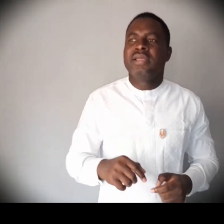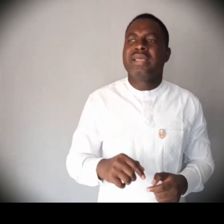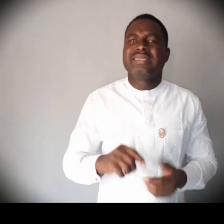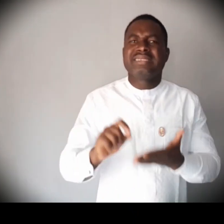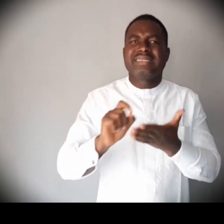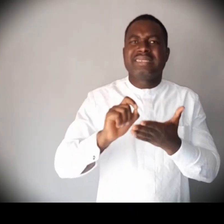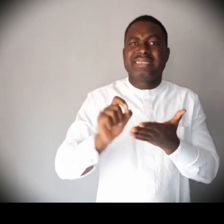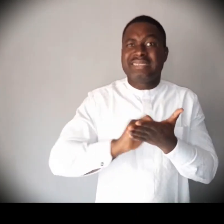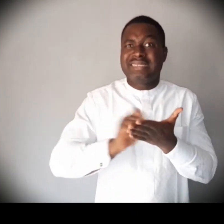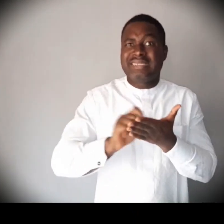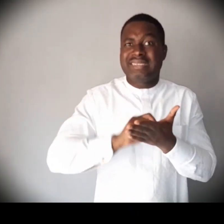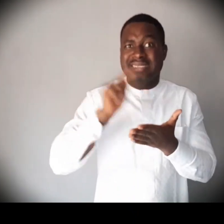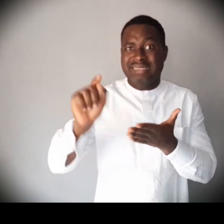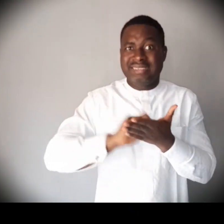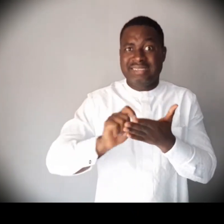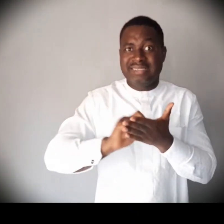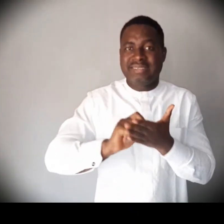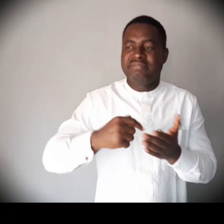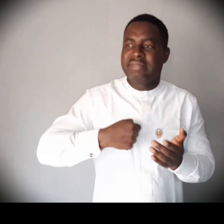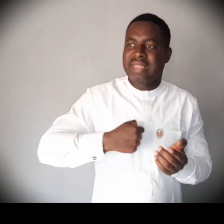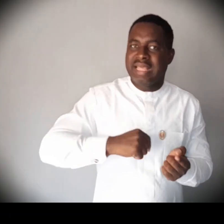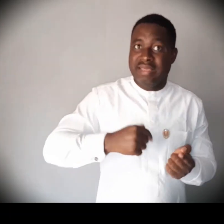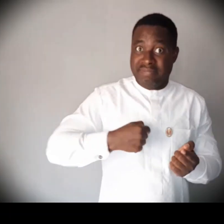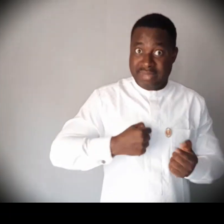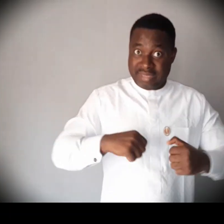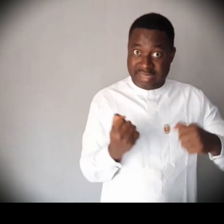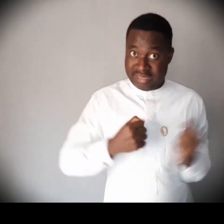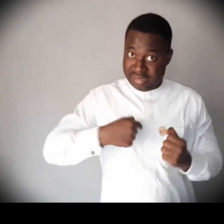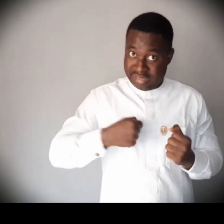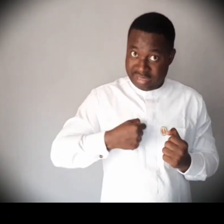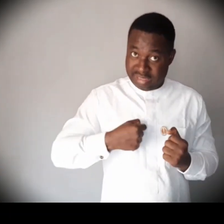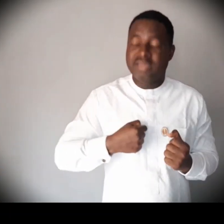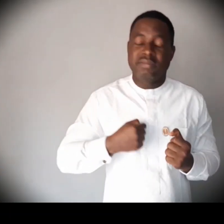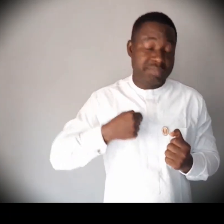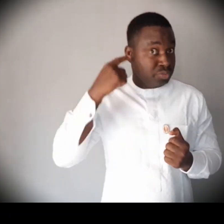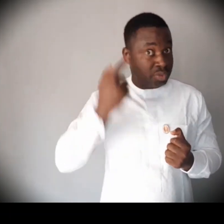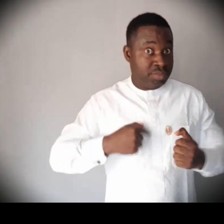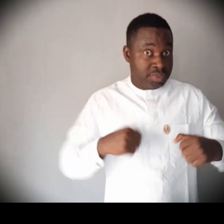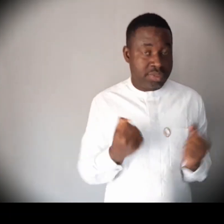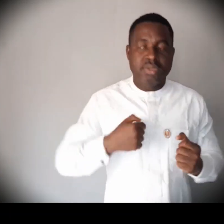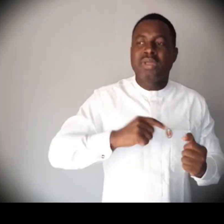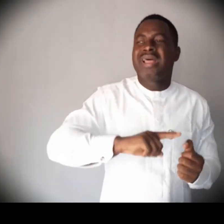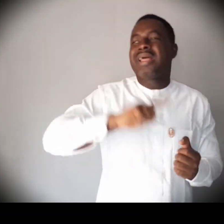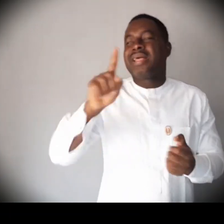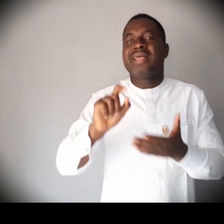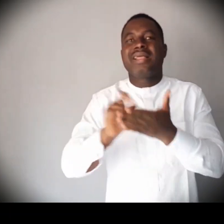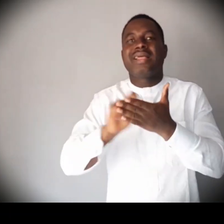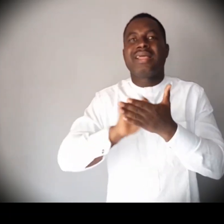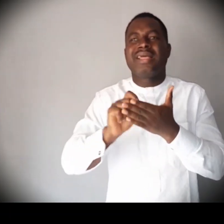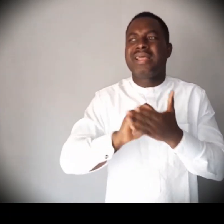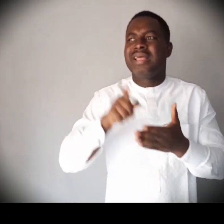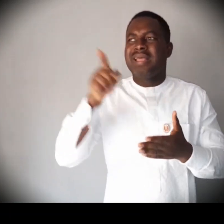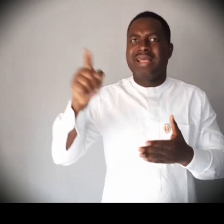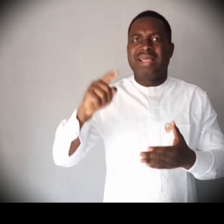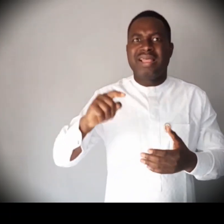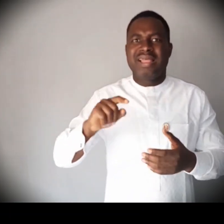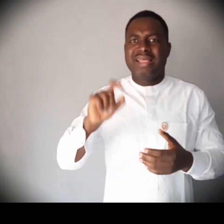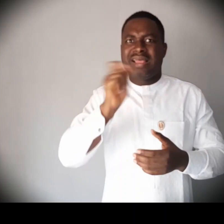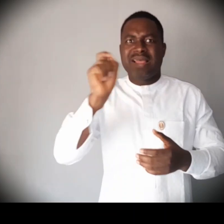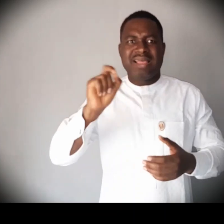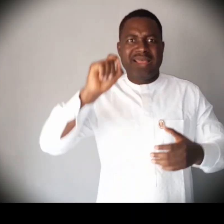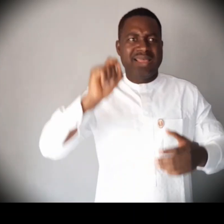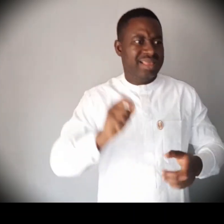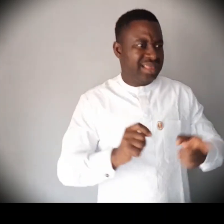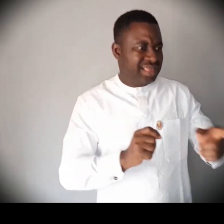speaking their mother tongue. Anyway, let's take a pause here for today. Please send us your comments